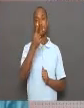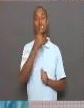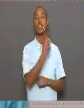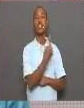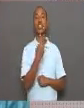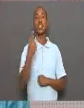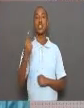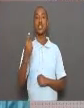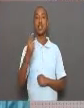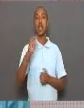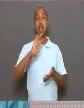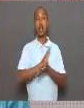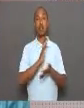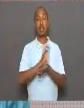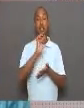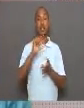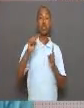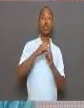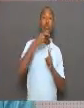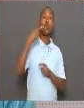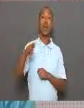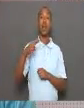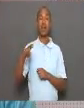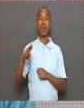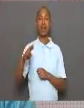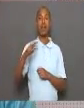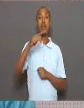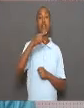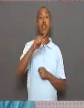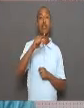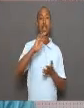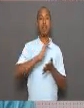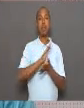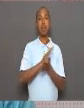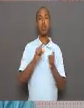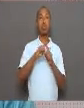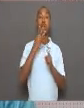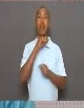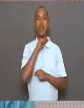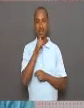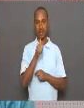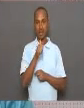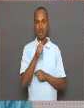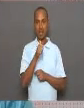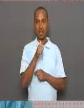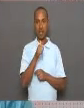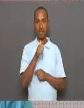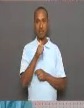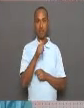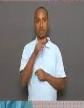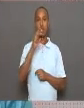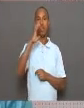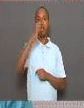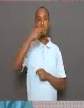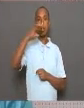such as litmus to red, phenolphthalein turns colorless, methyl red